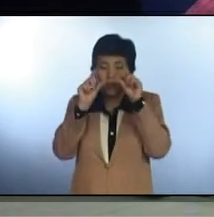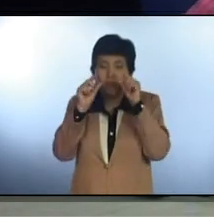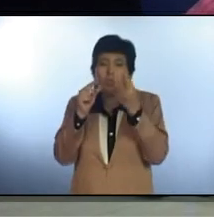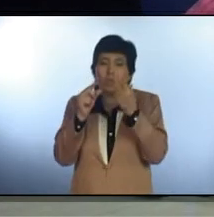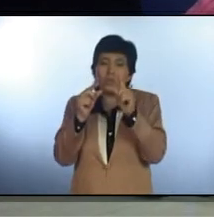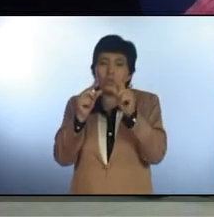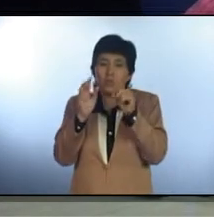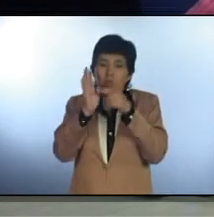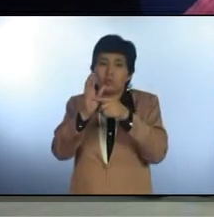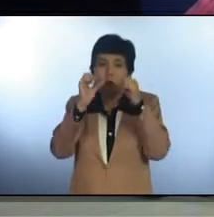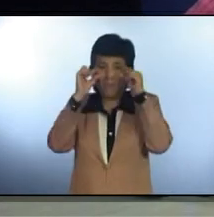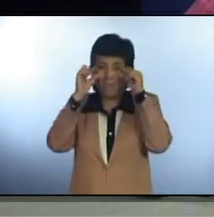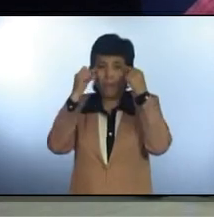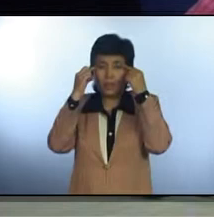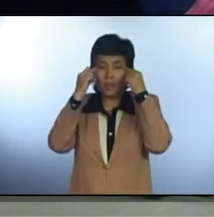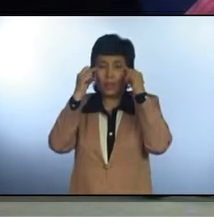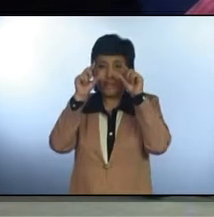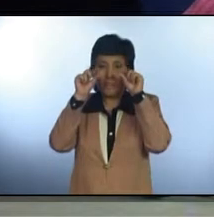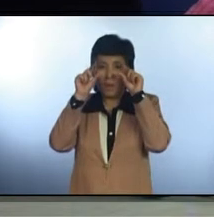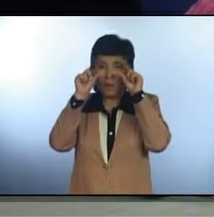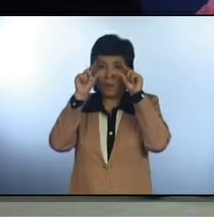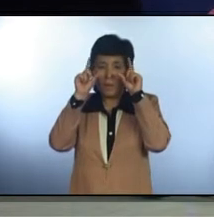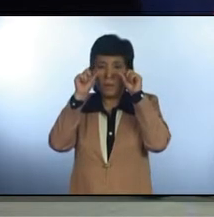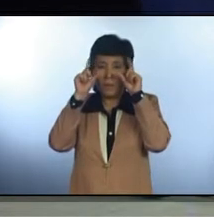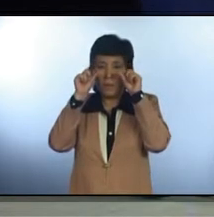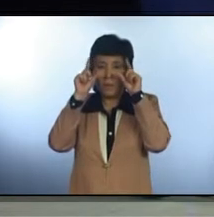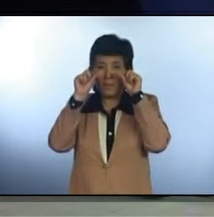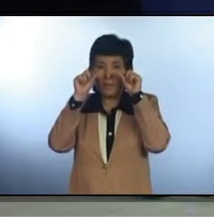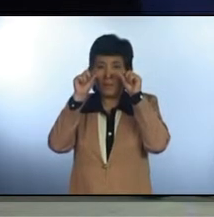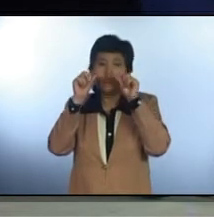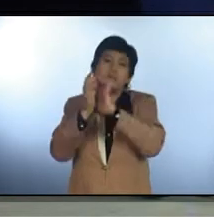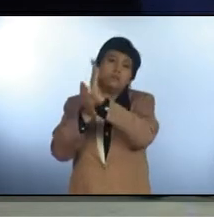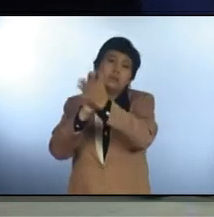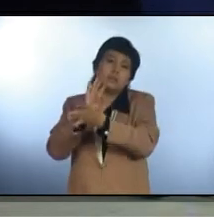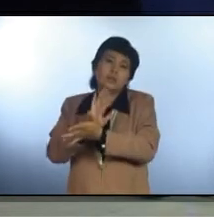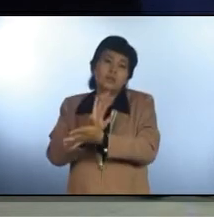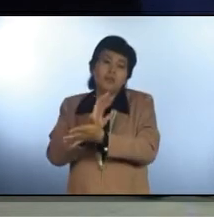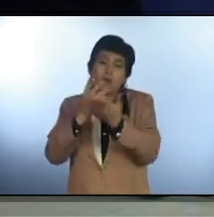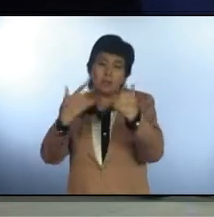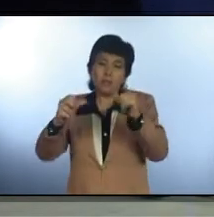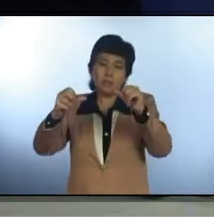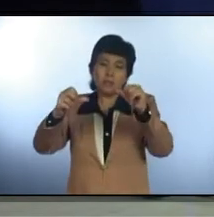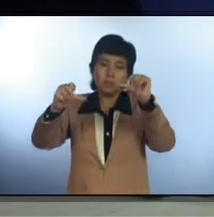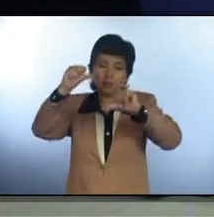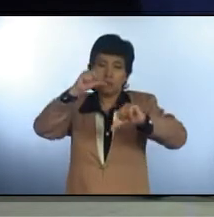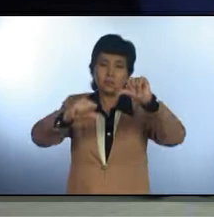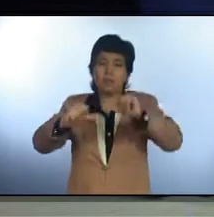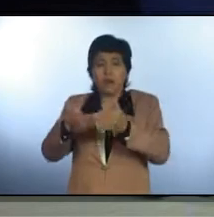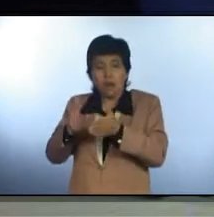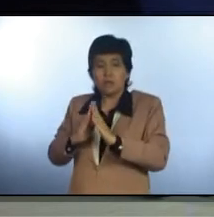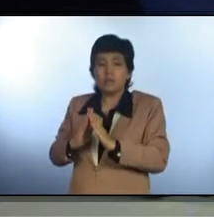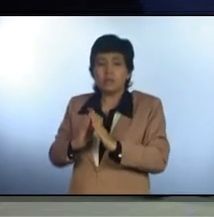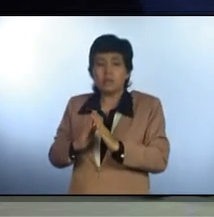light. Bling, bling, bling, bling, okay? Now, after that, the experimenter would ask that